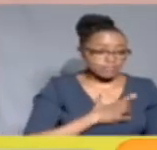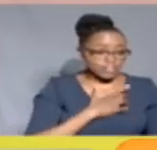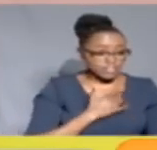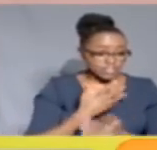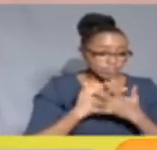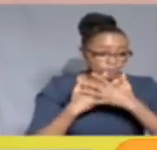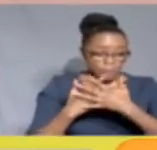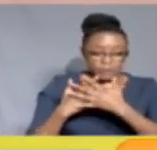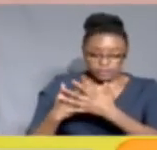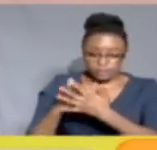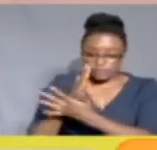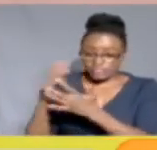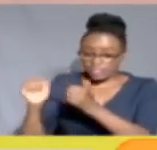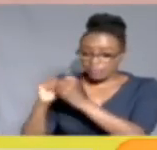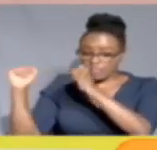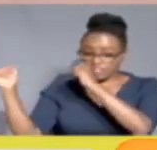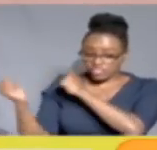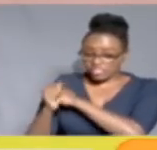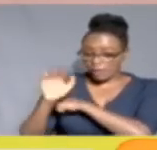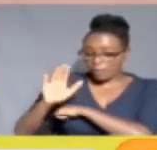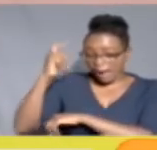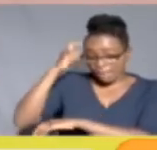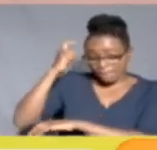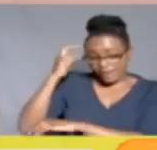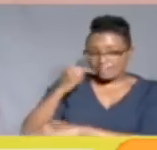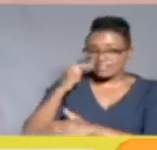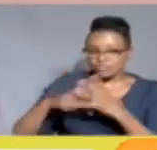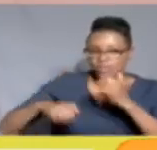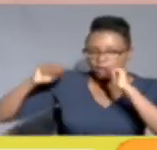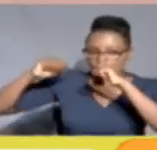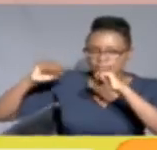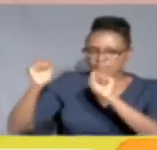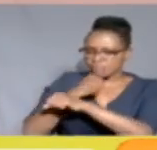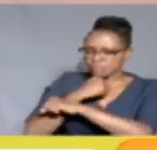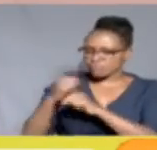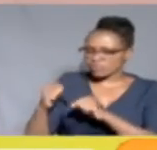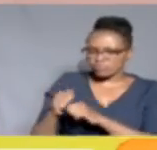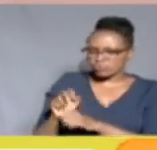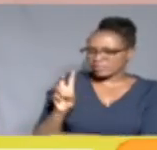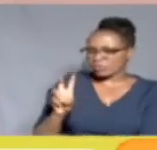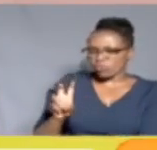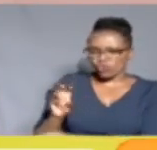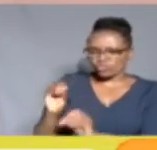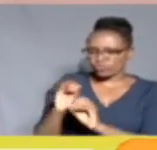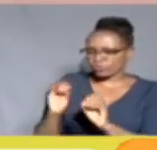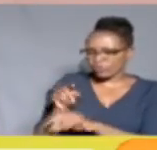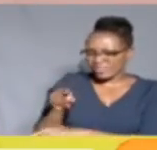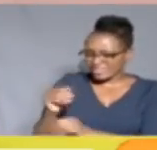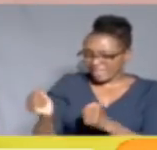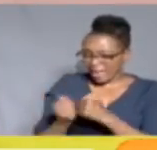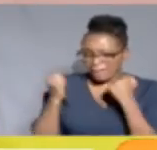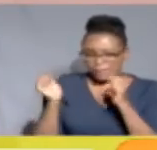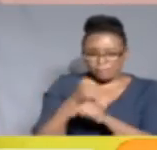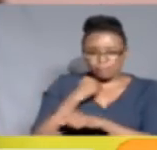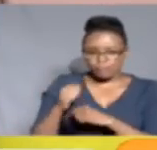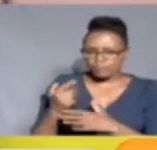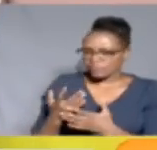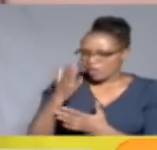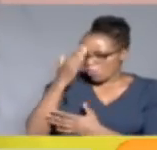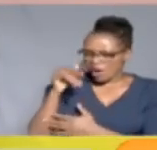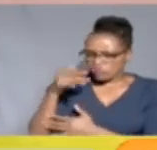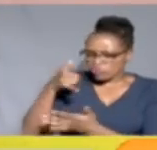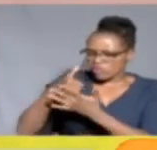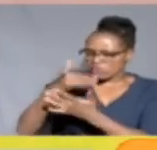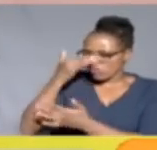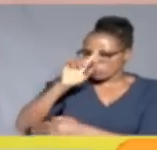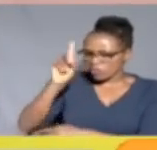prison, something changed in your mind and you said, I cannot sit on the sidelines when this is happening. Yeah. What was it and why did you get involved